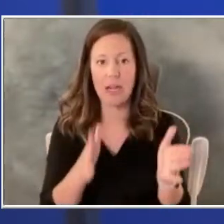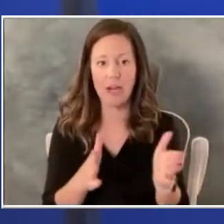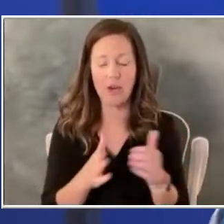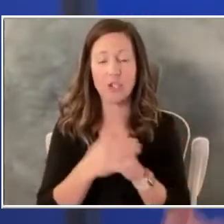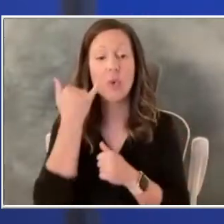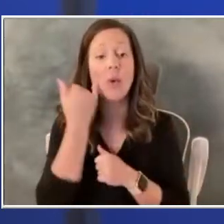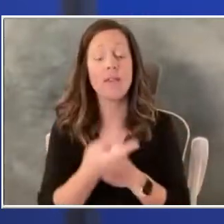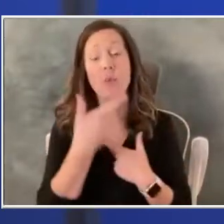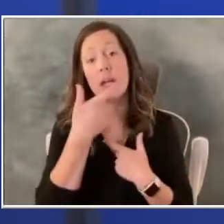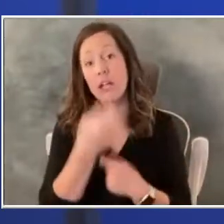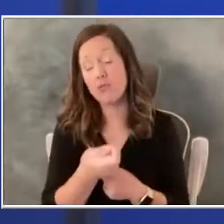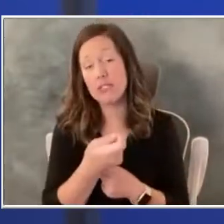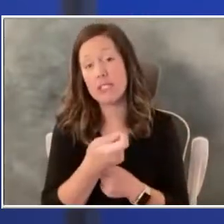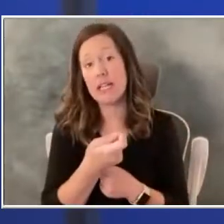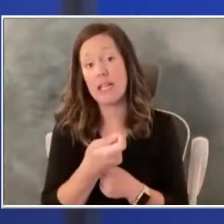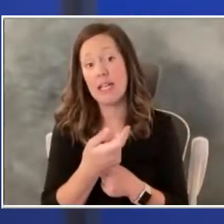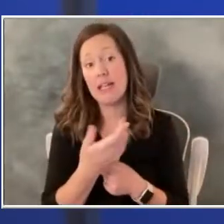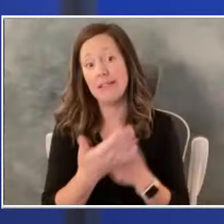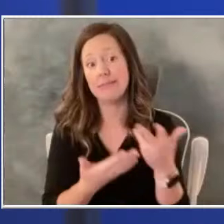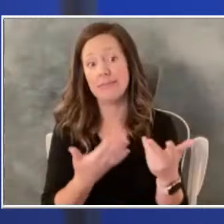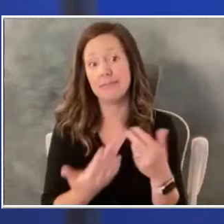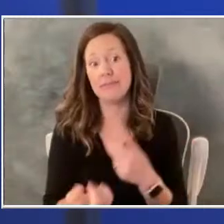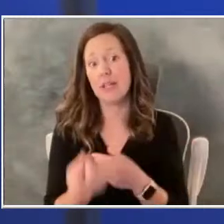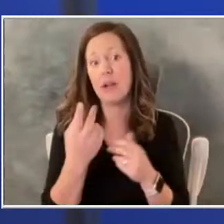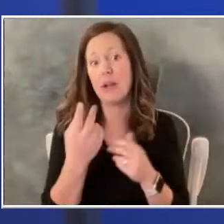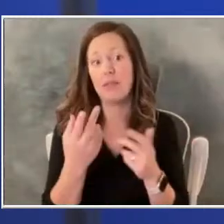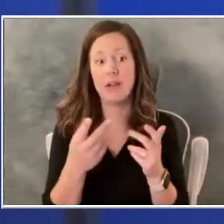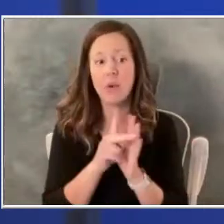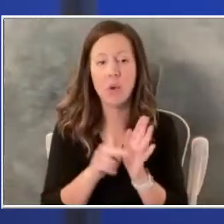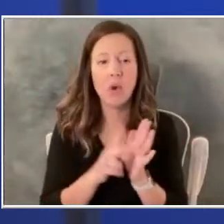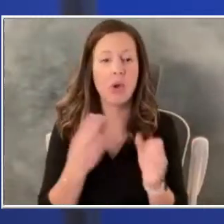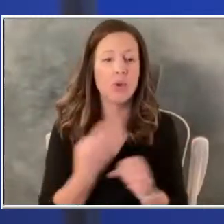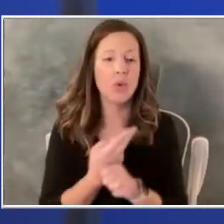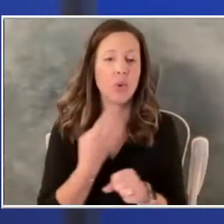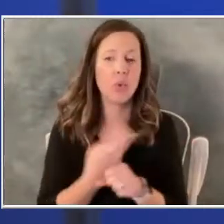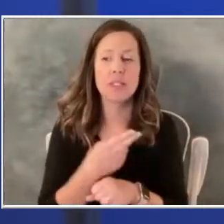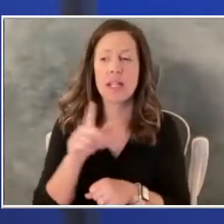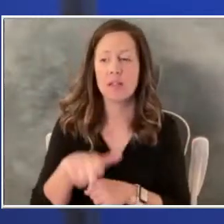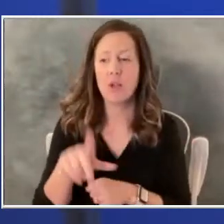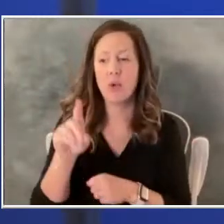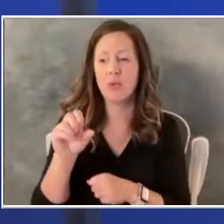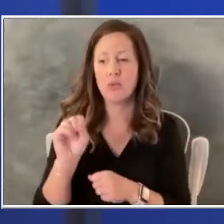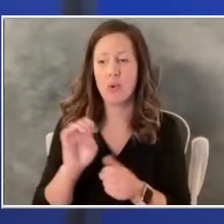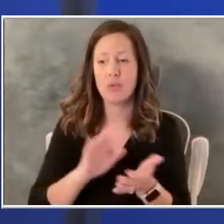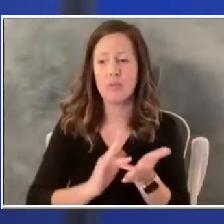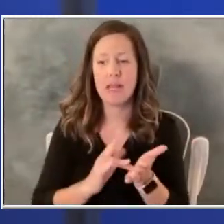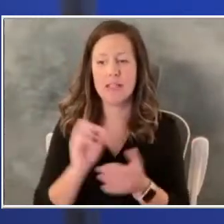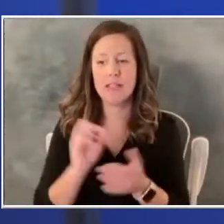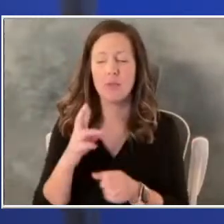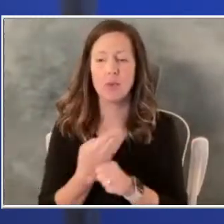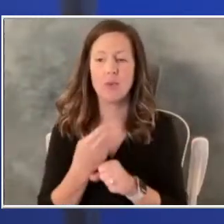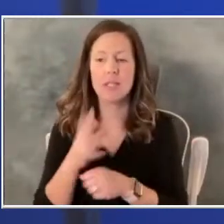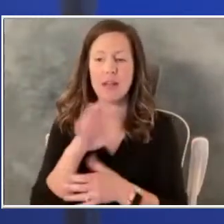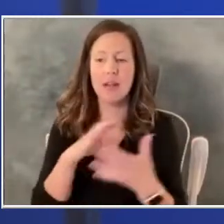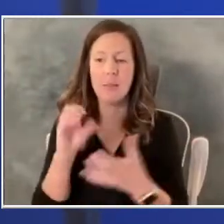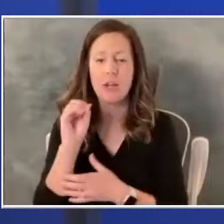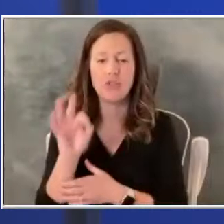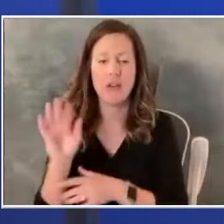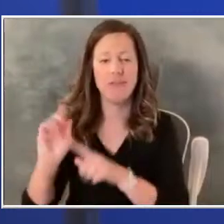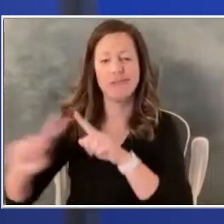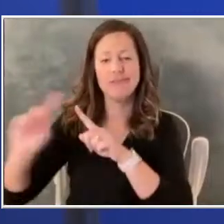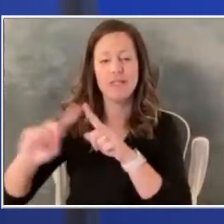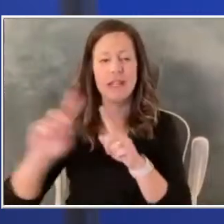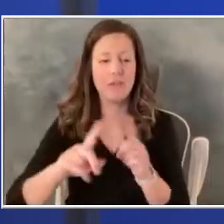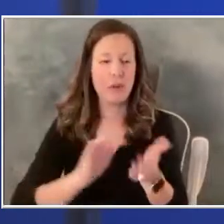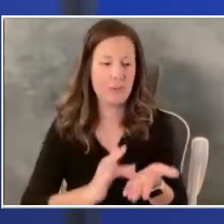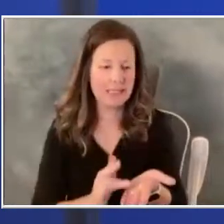interested in one of the protocols using low-dose tamoxifen, using the combination of beta-doxyphene and conjugated